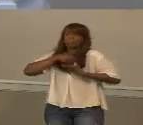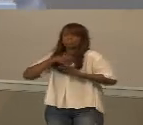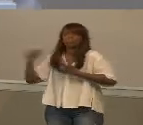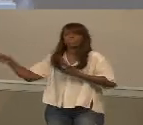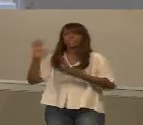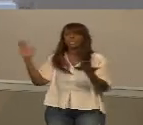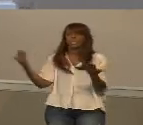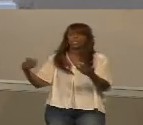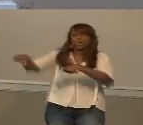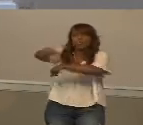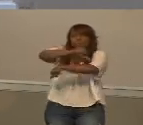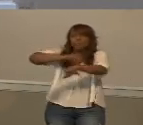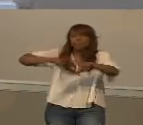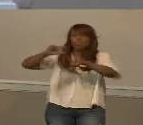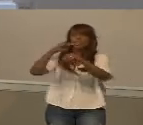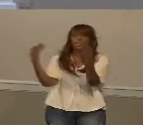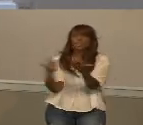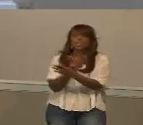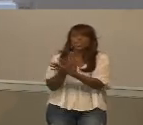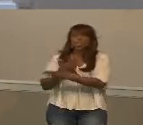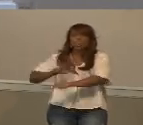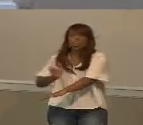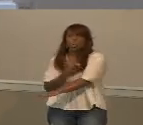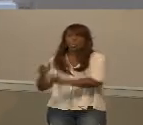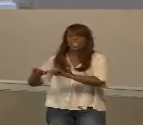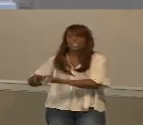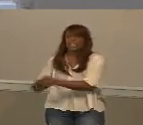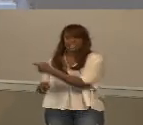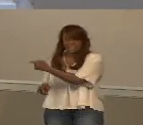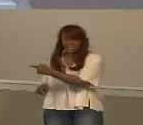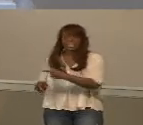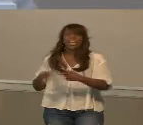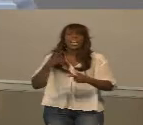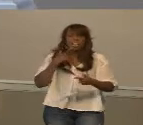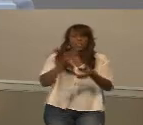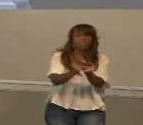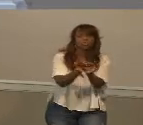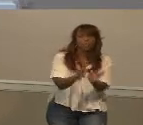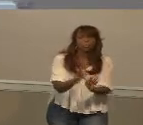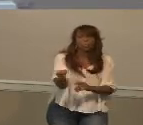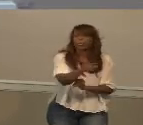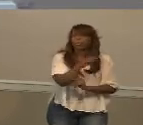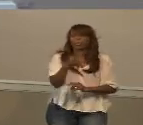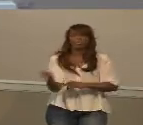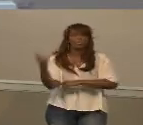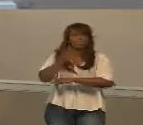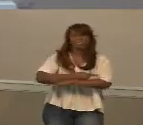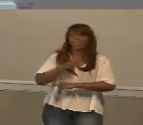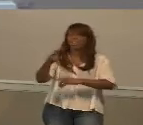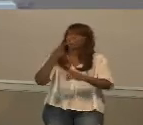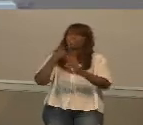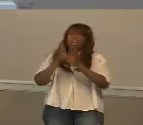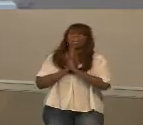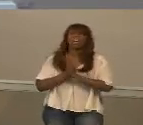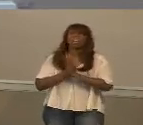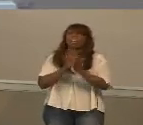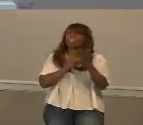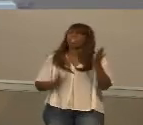fresh anointing will be upon the musicians and the psalmists and the interpreters on today, oh God. And God, we know that your